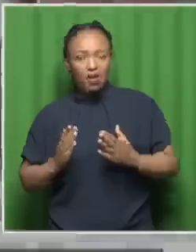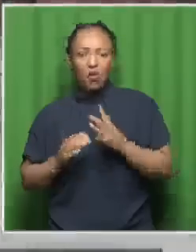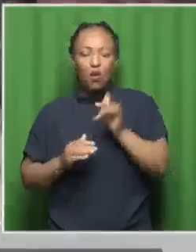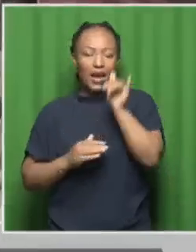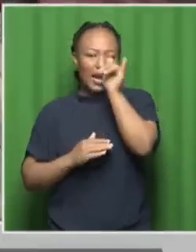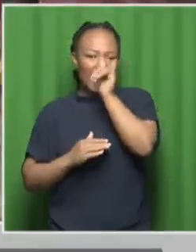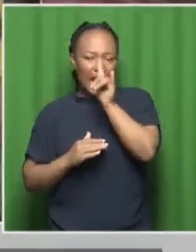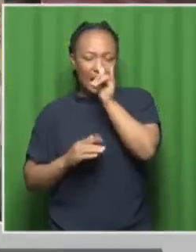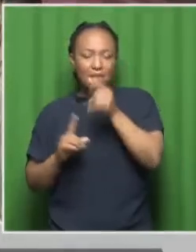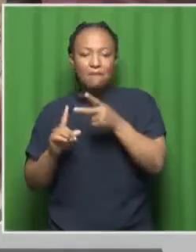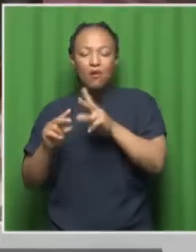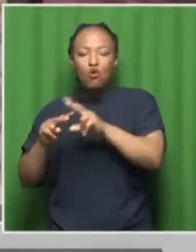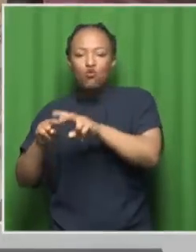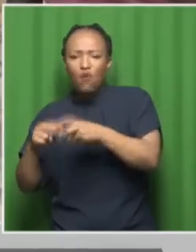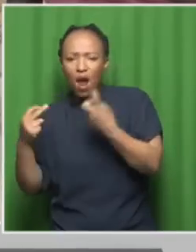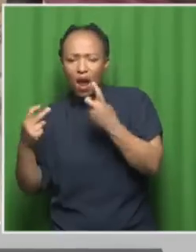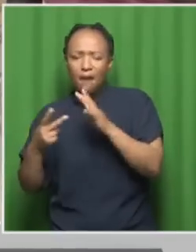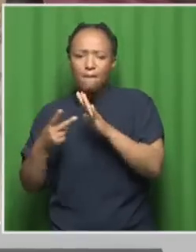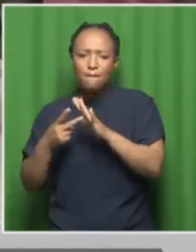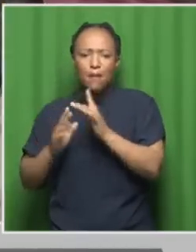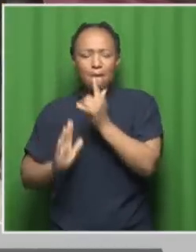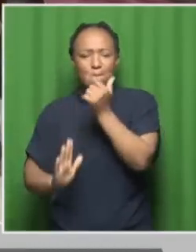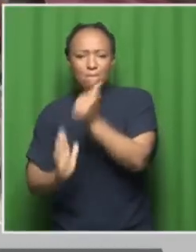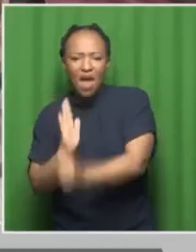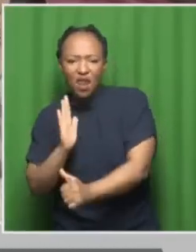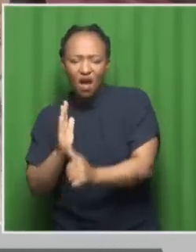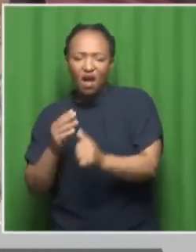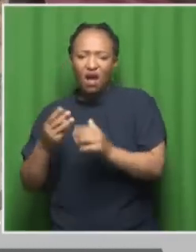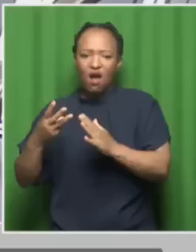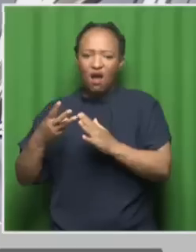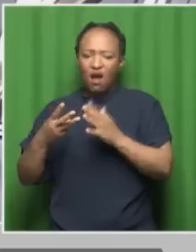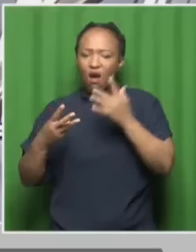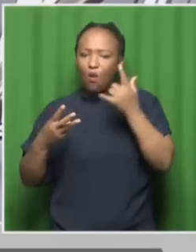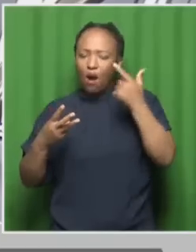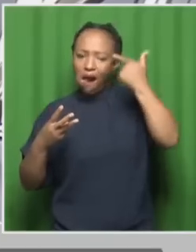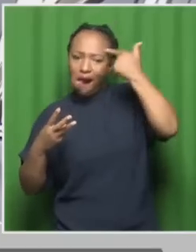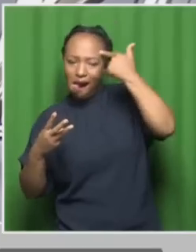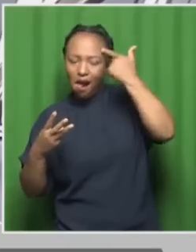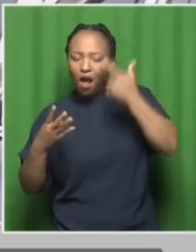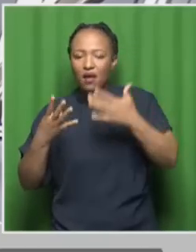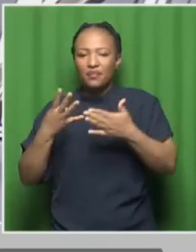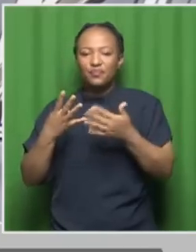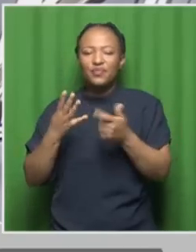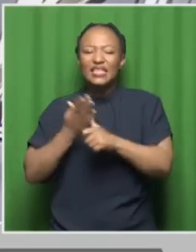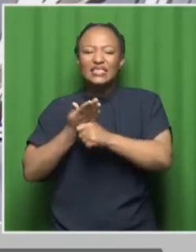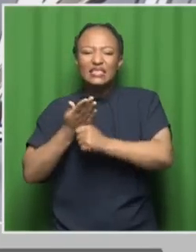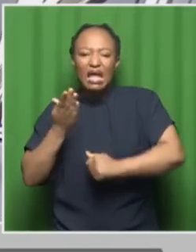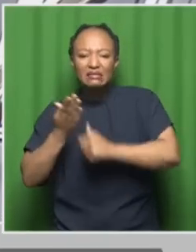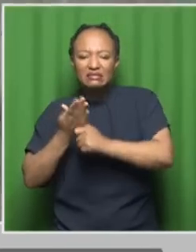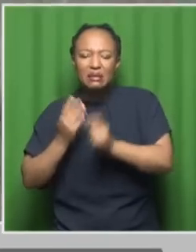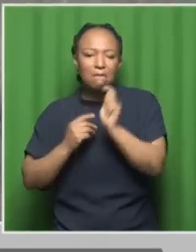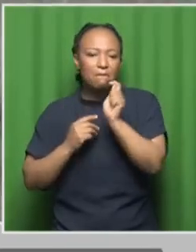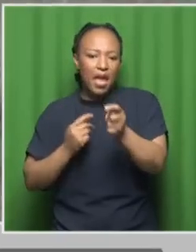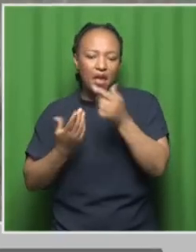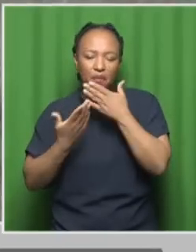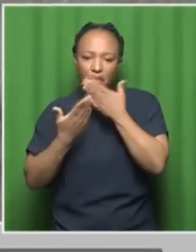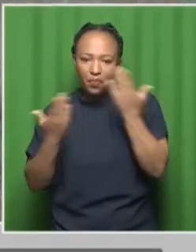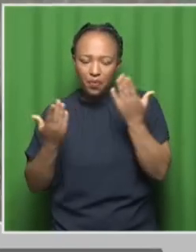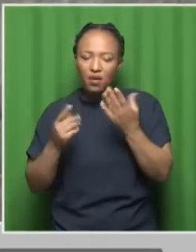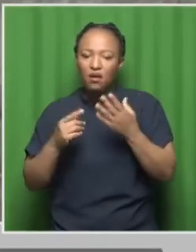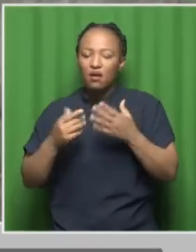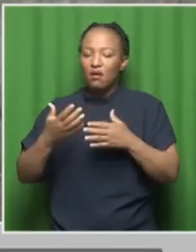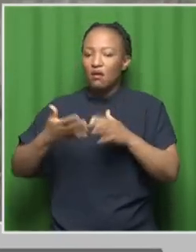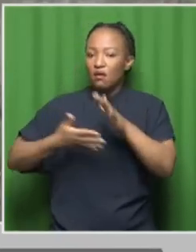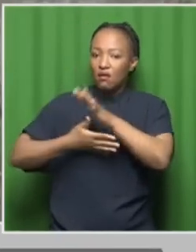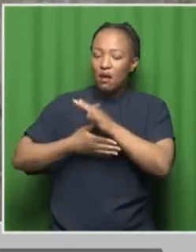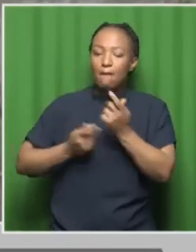rape and robbery and tax evasion and money laundering that are, there's a lot of